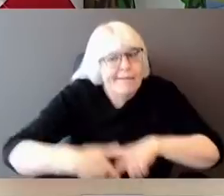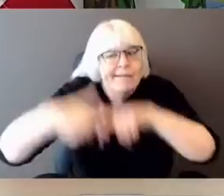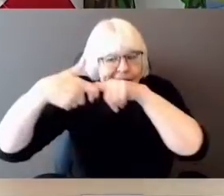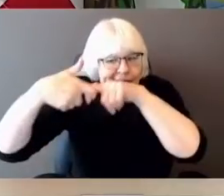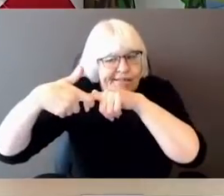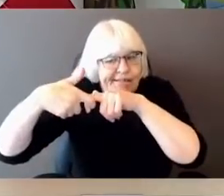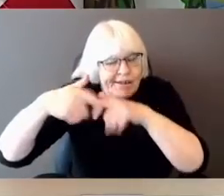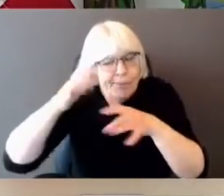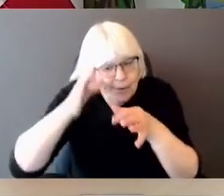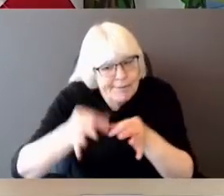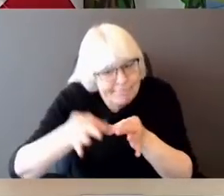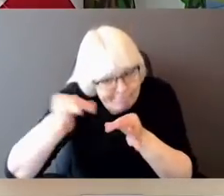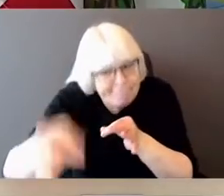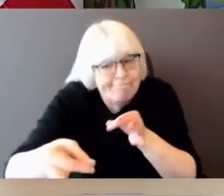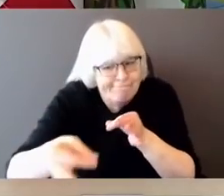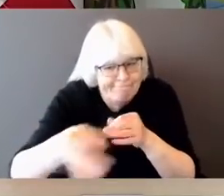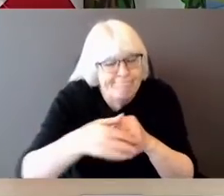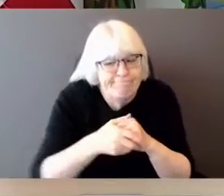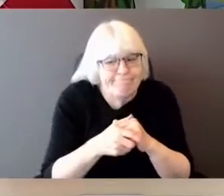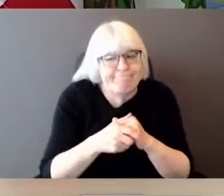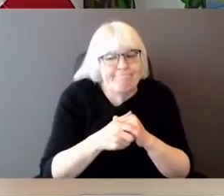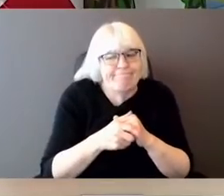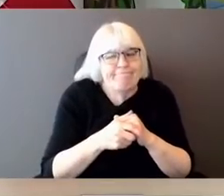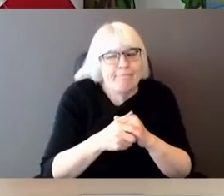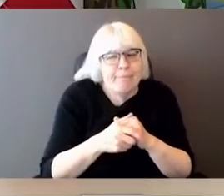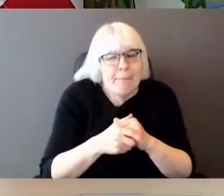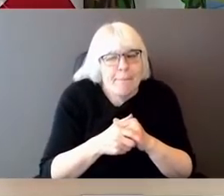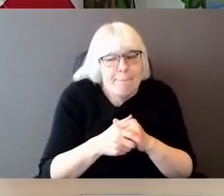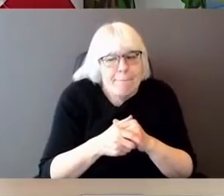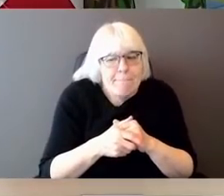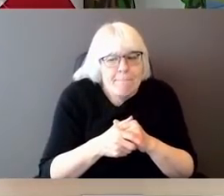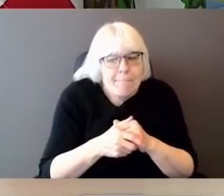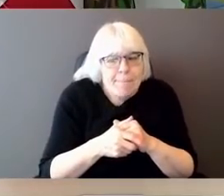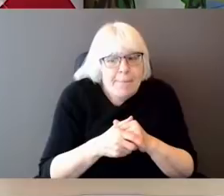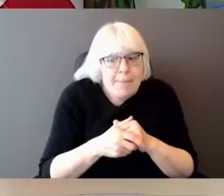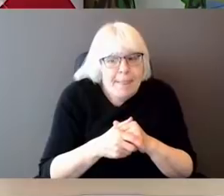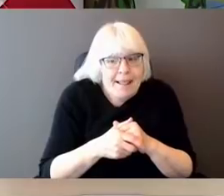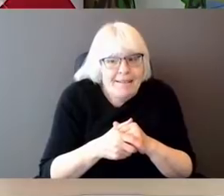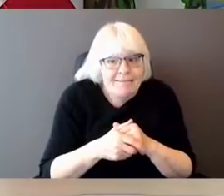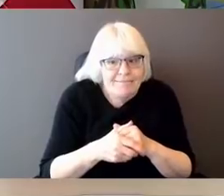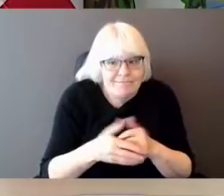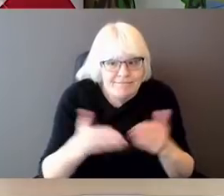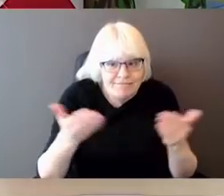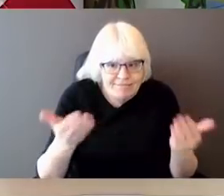Okay, thank you. Brittany, Allison Jenkins from The Guardian.